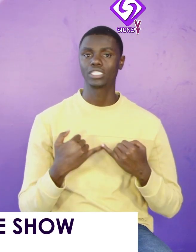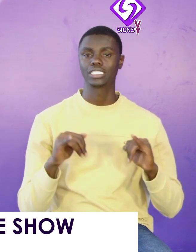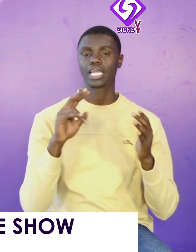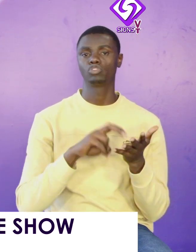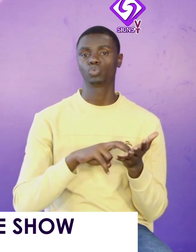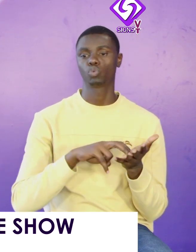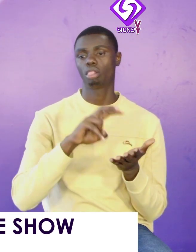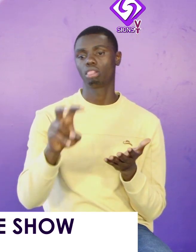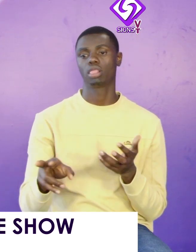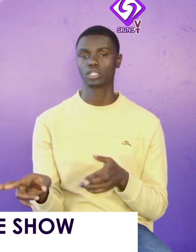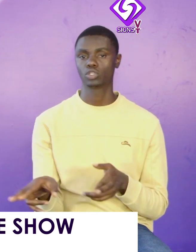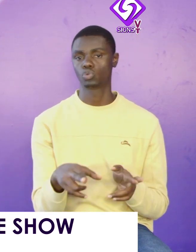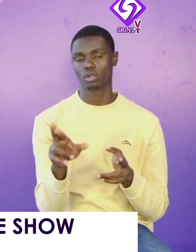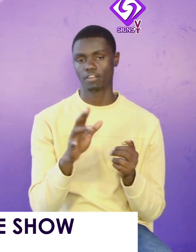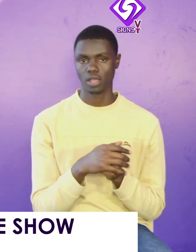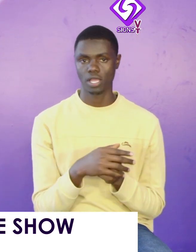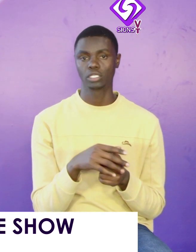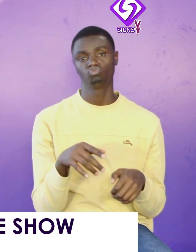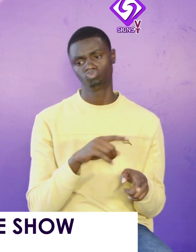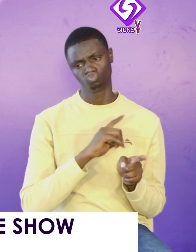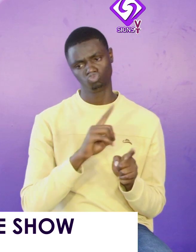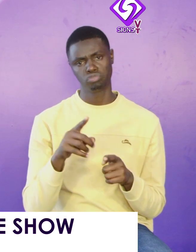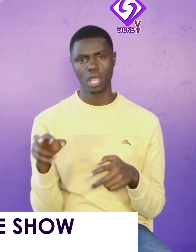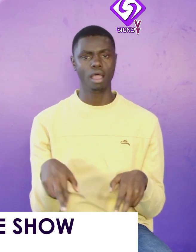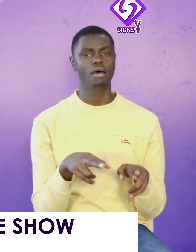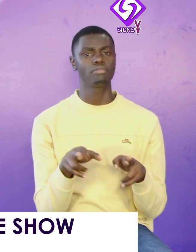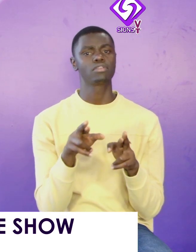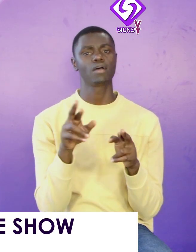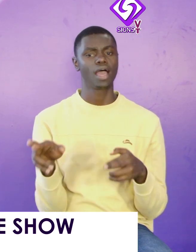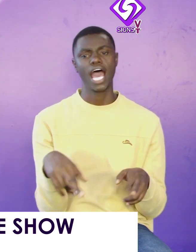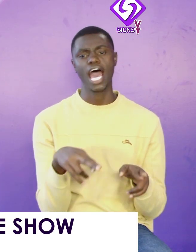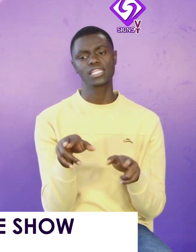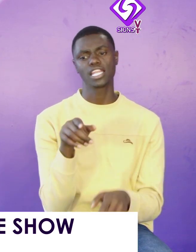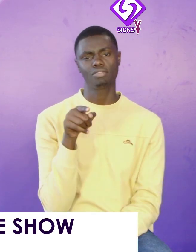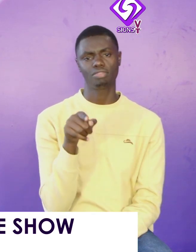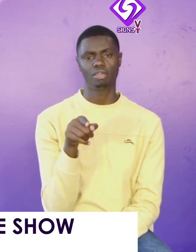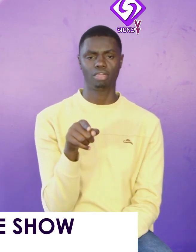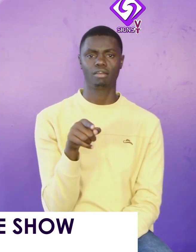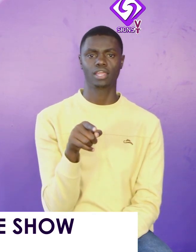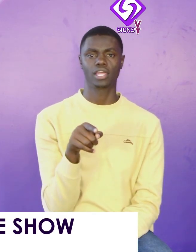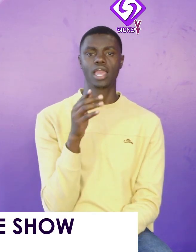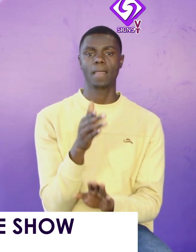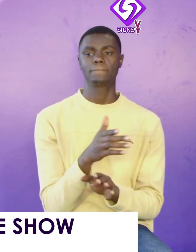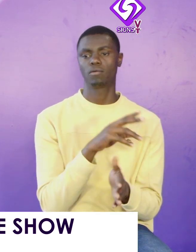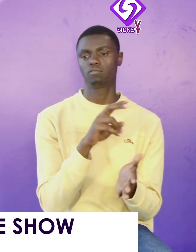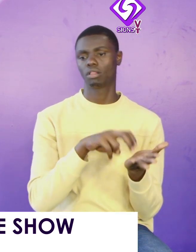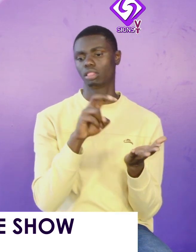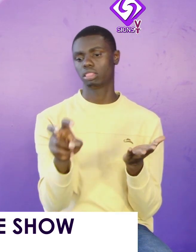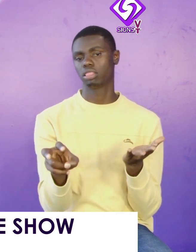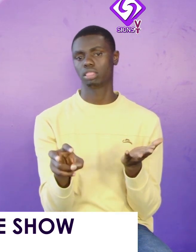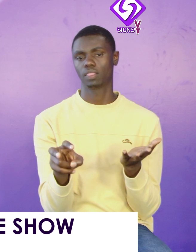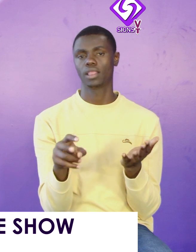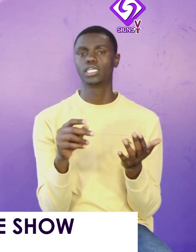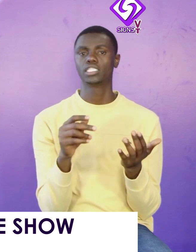river. She literally went to a river, at the river to be precise. And just before she jumped, as she